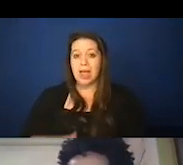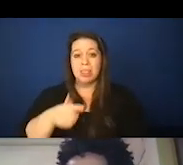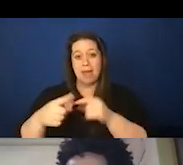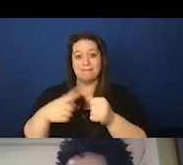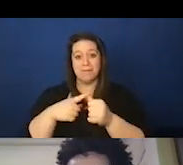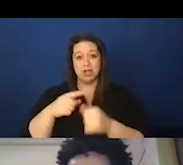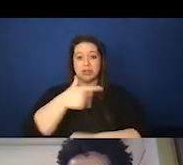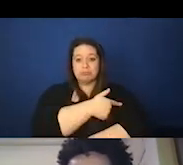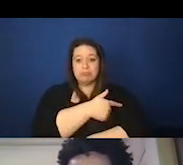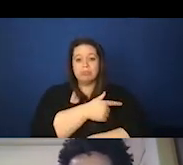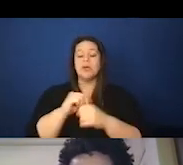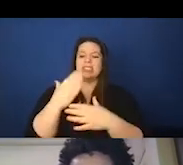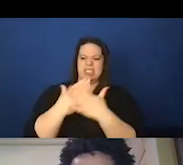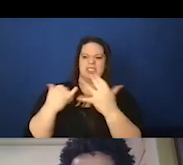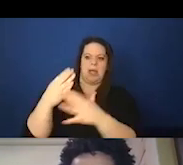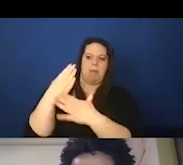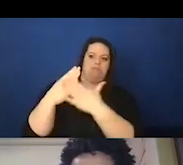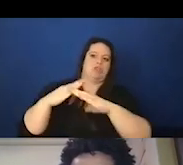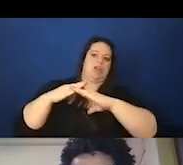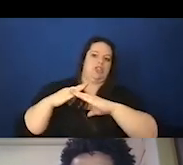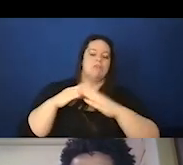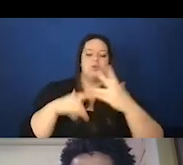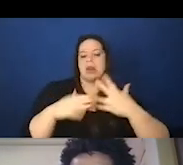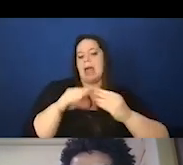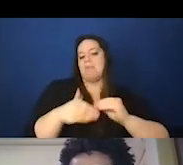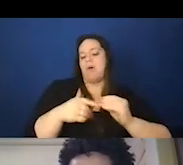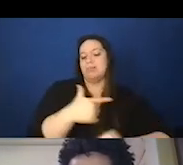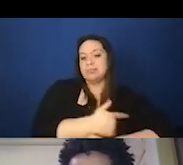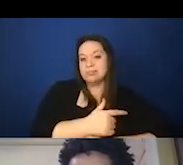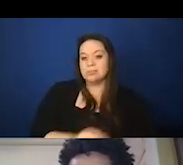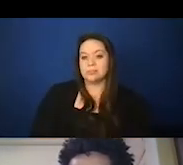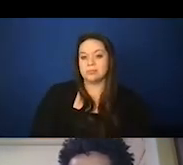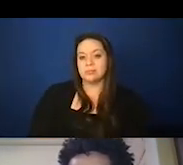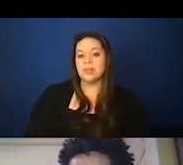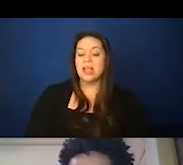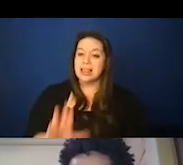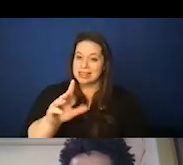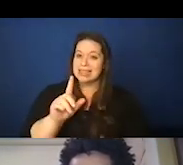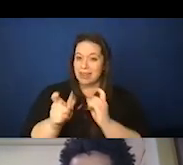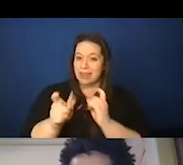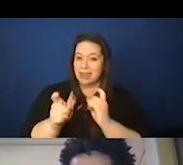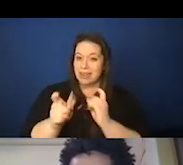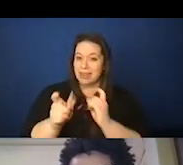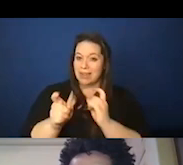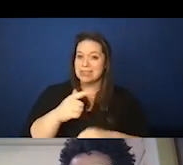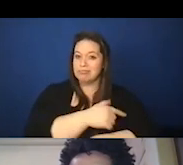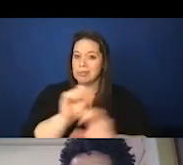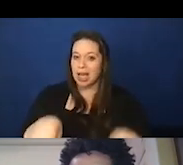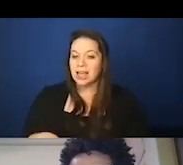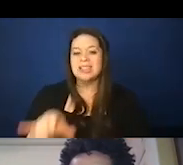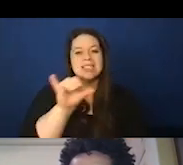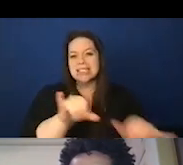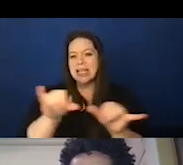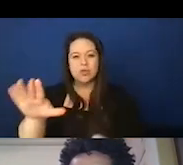the variants. So that's the way you need to think about the vaccines and how they can be modified. It's just like modifying one